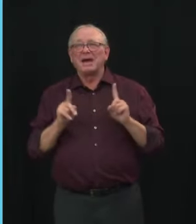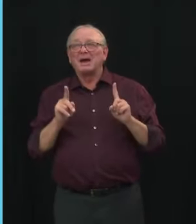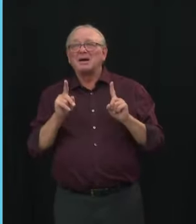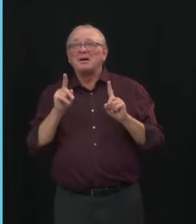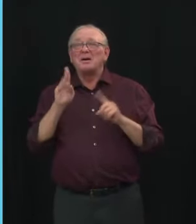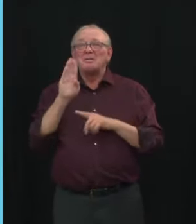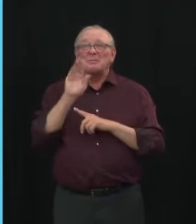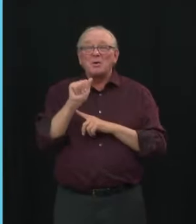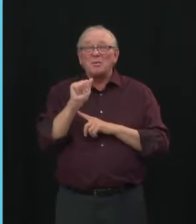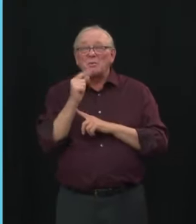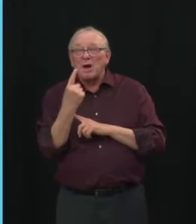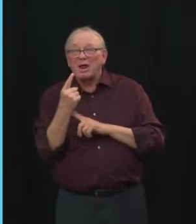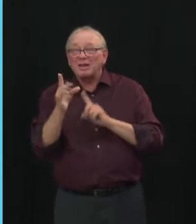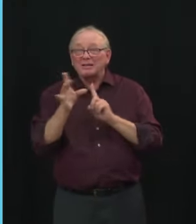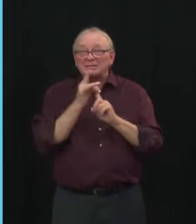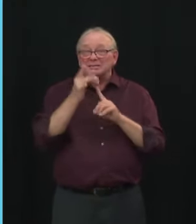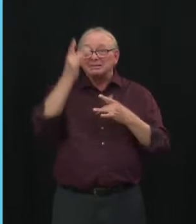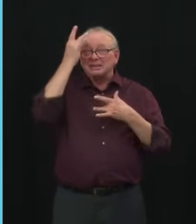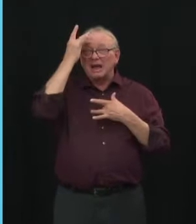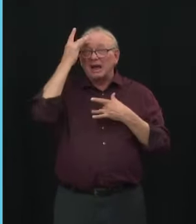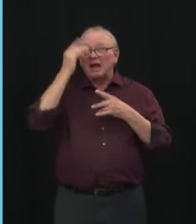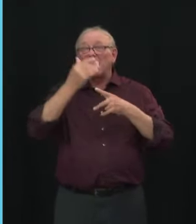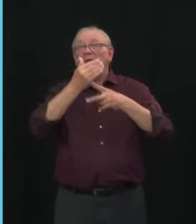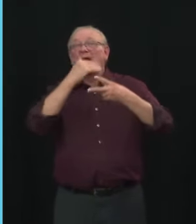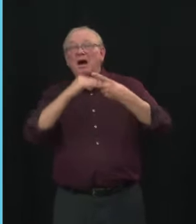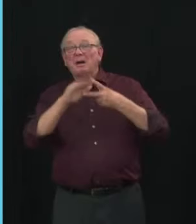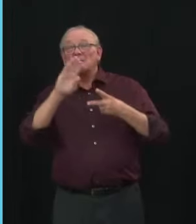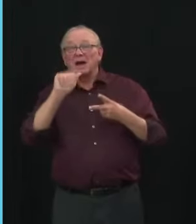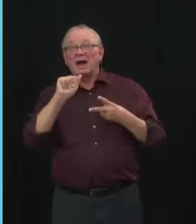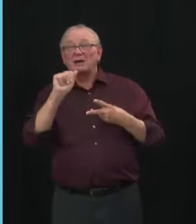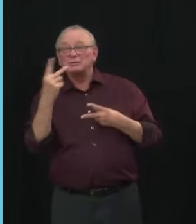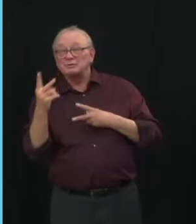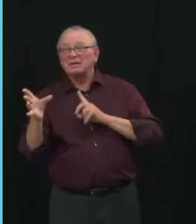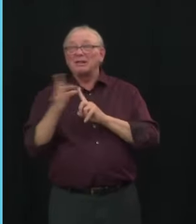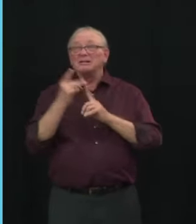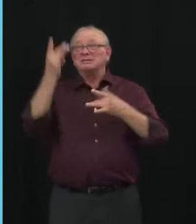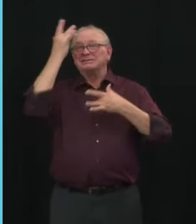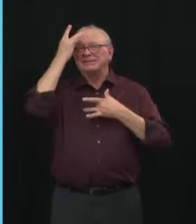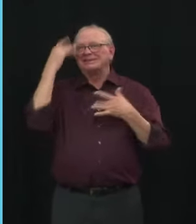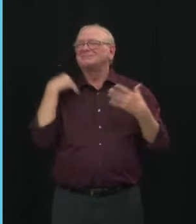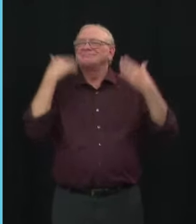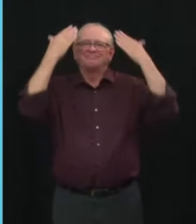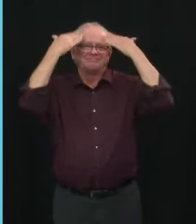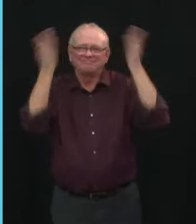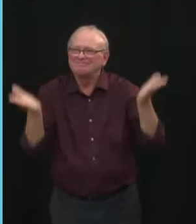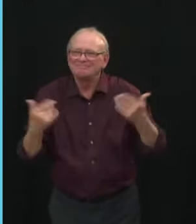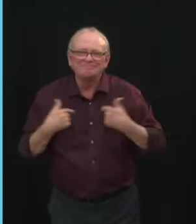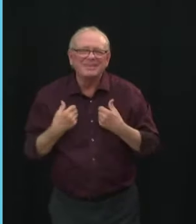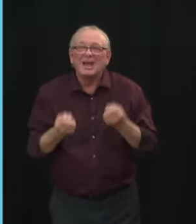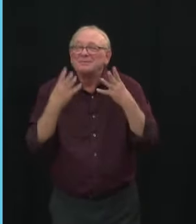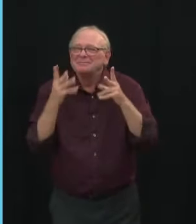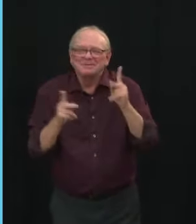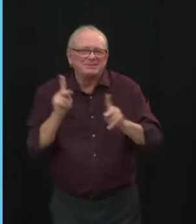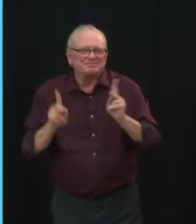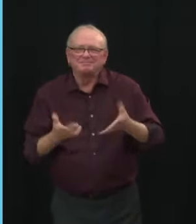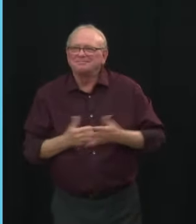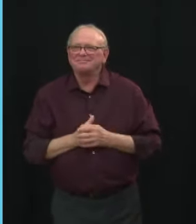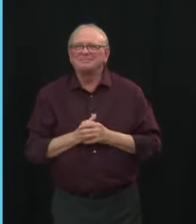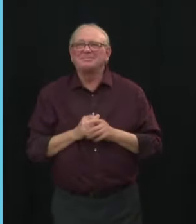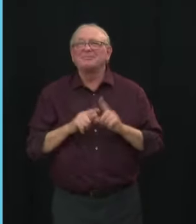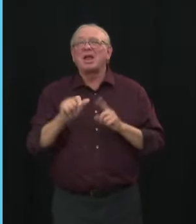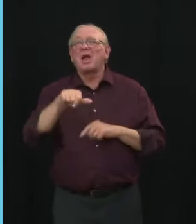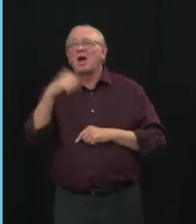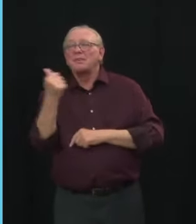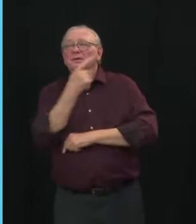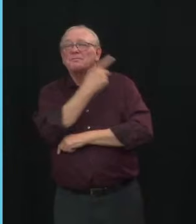that other jurisdictions have reported breakthrough infections, even in people who, again, had infection within the previous